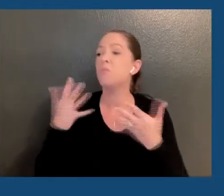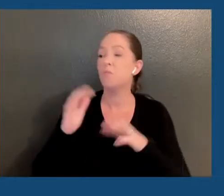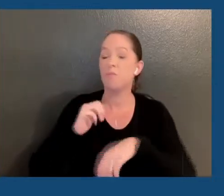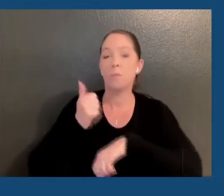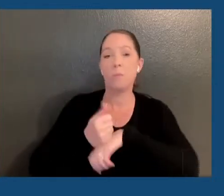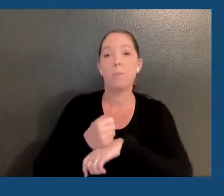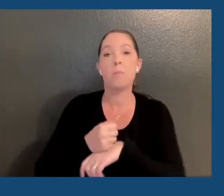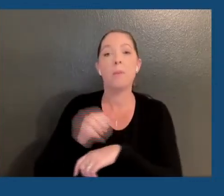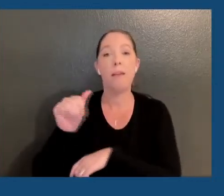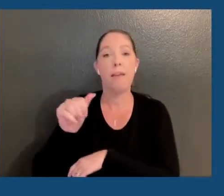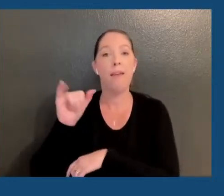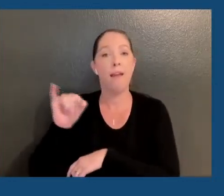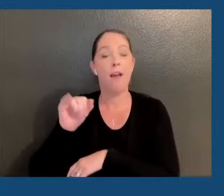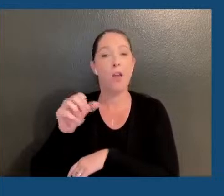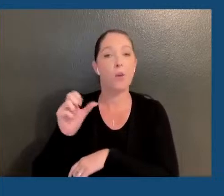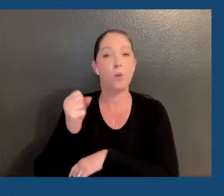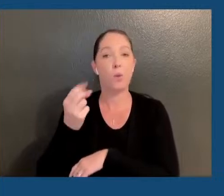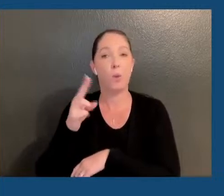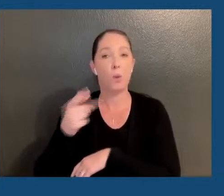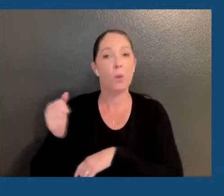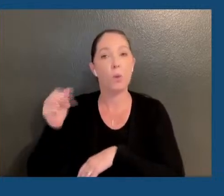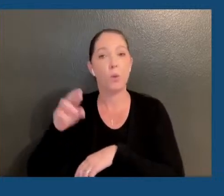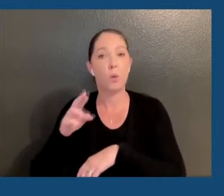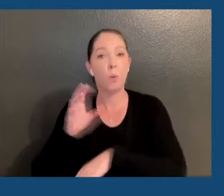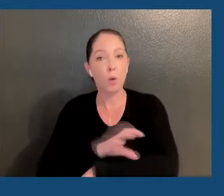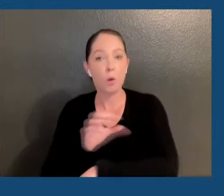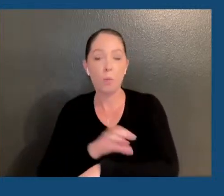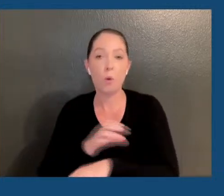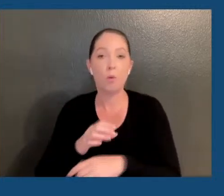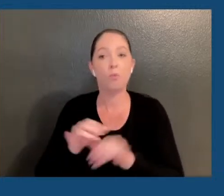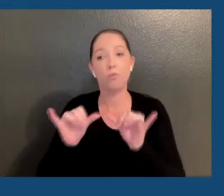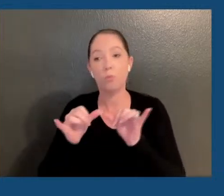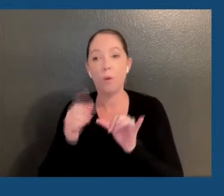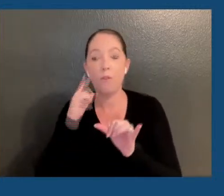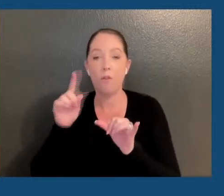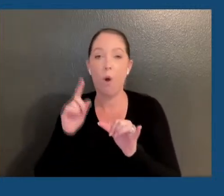supercomputer engineered for performance and speed.